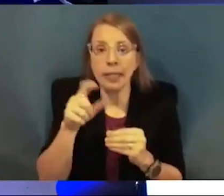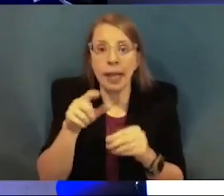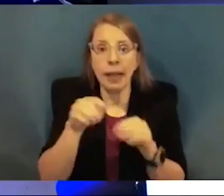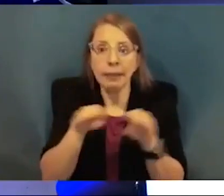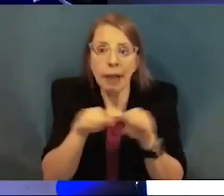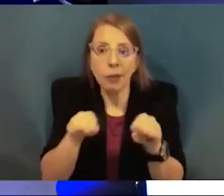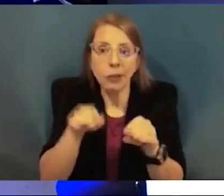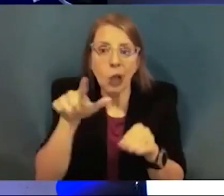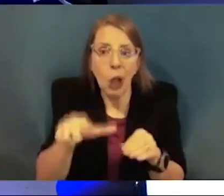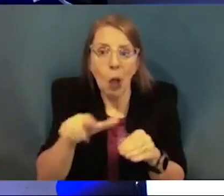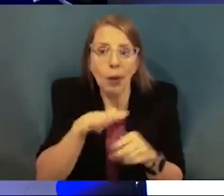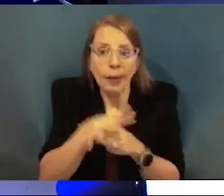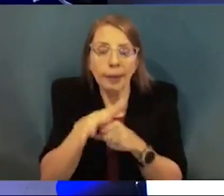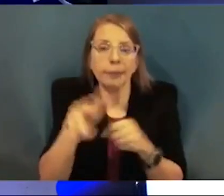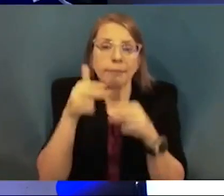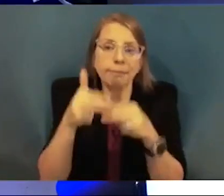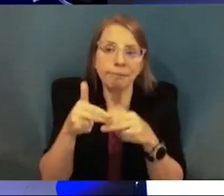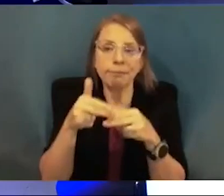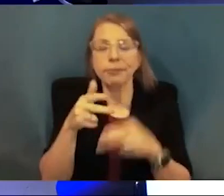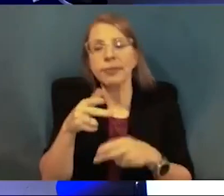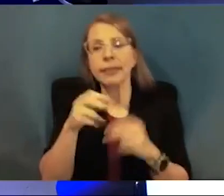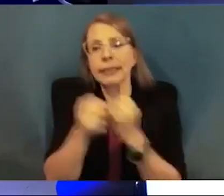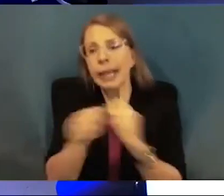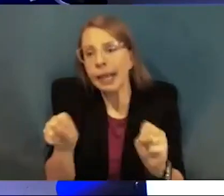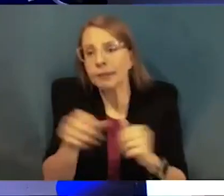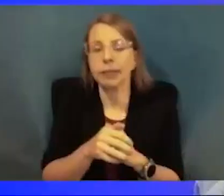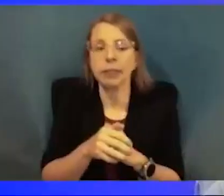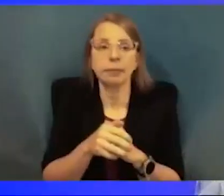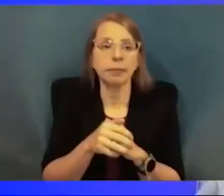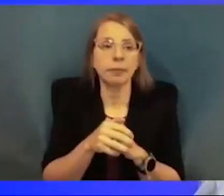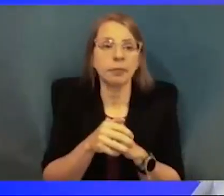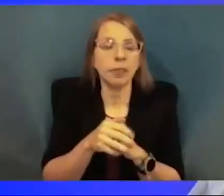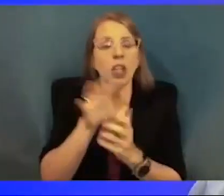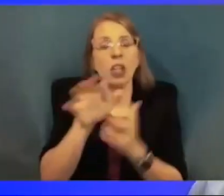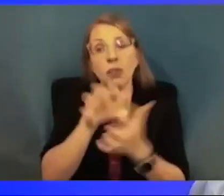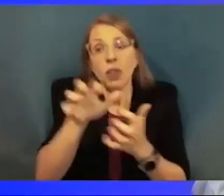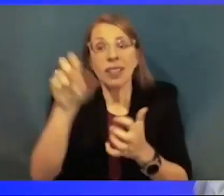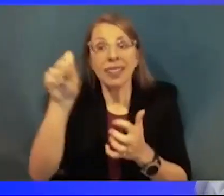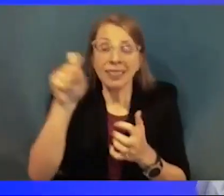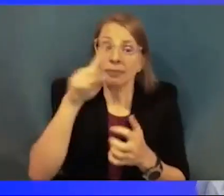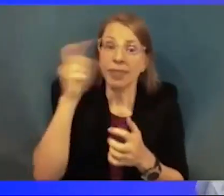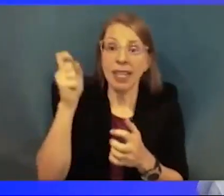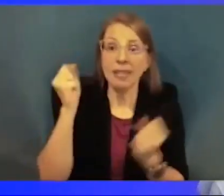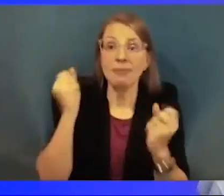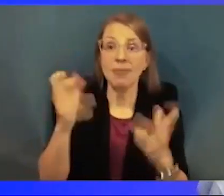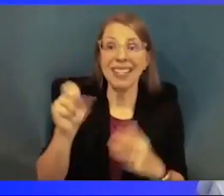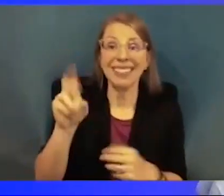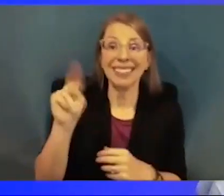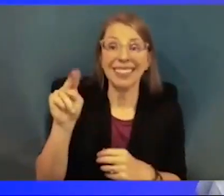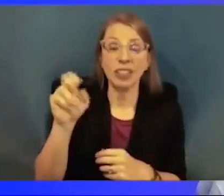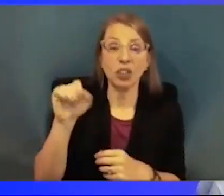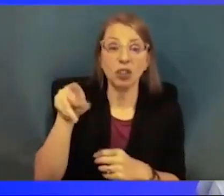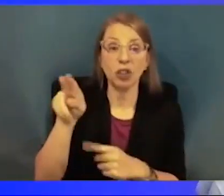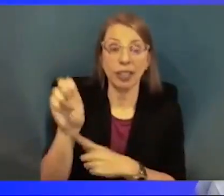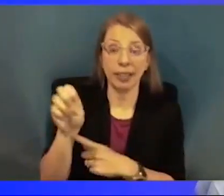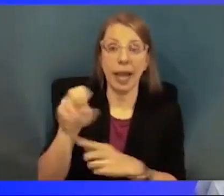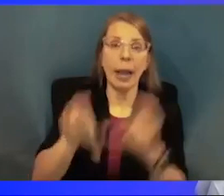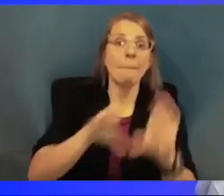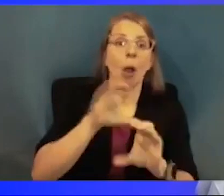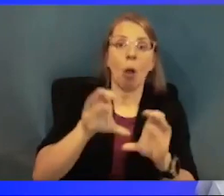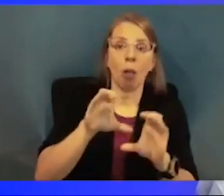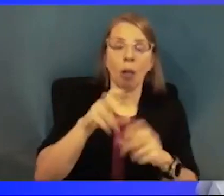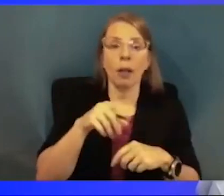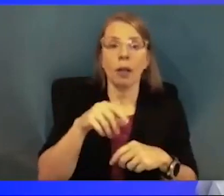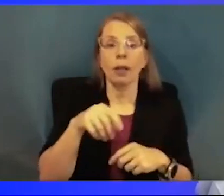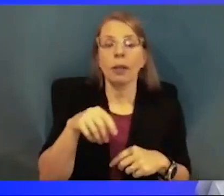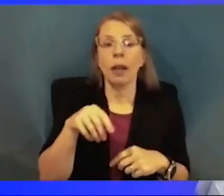about that. Something's in there because it's at a safe level. And it's confusing because a lot of the sunscreen ingredients, especially in chemical sunscreens, will be like